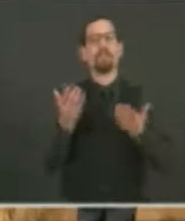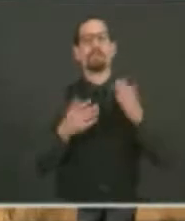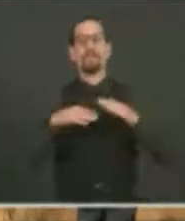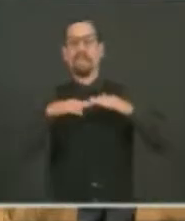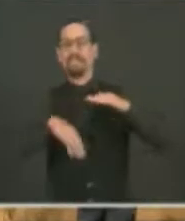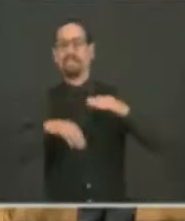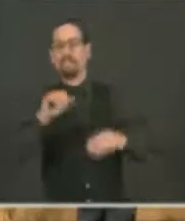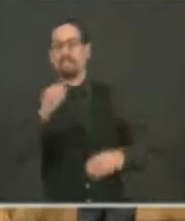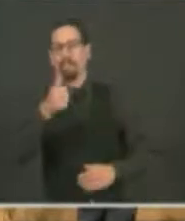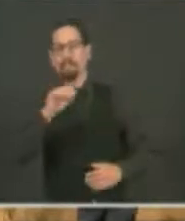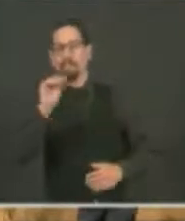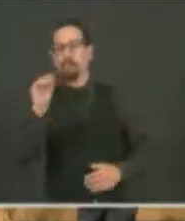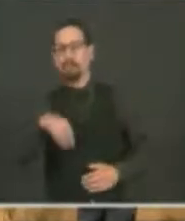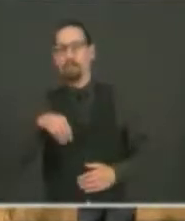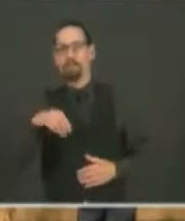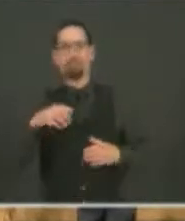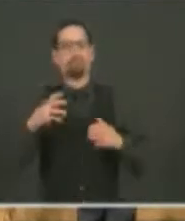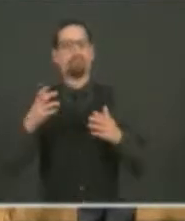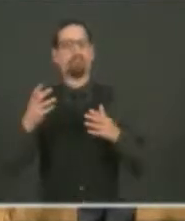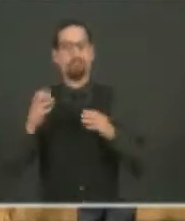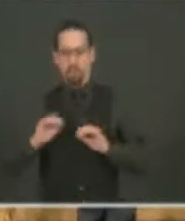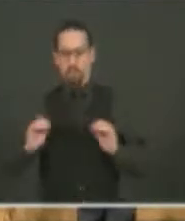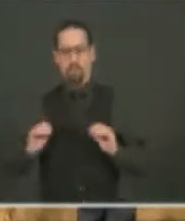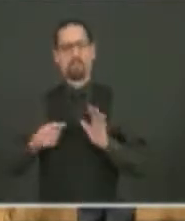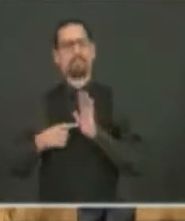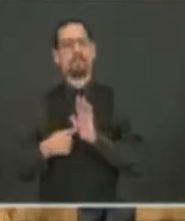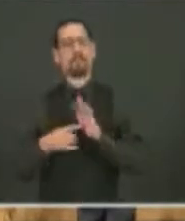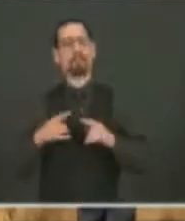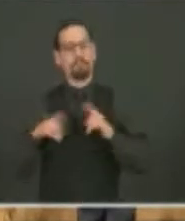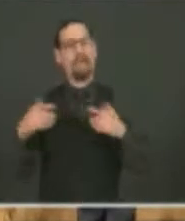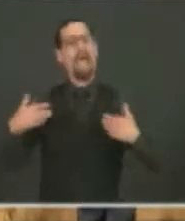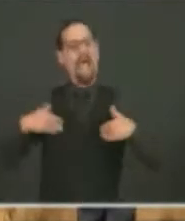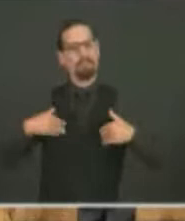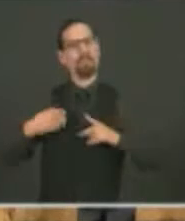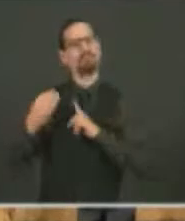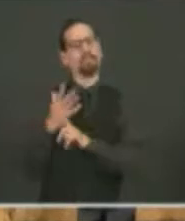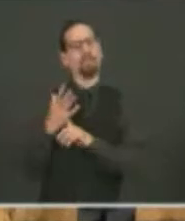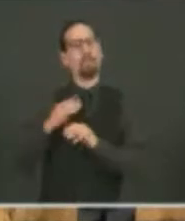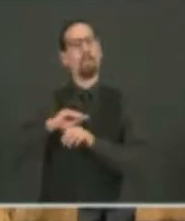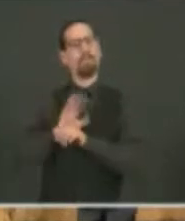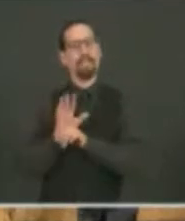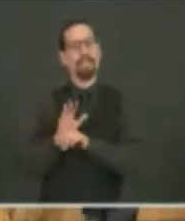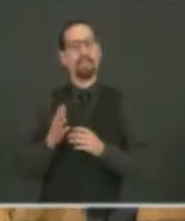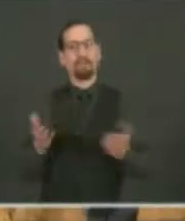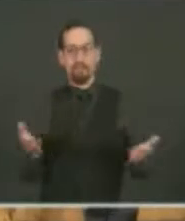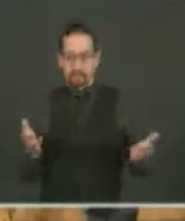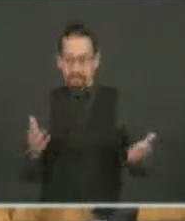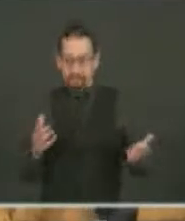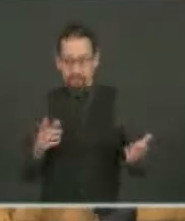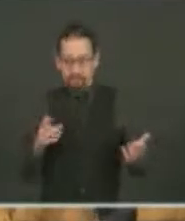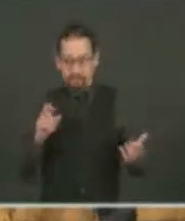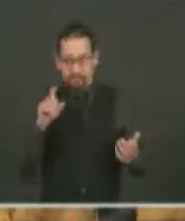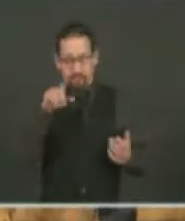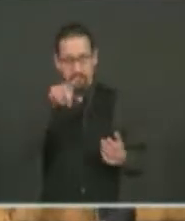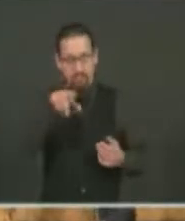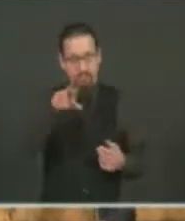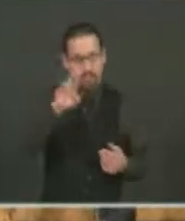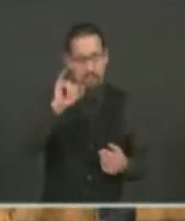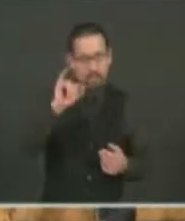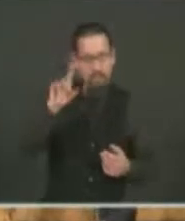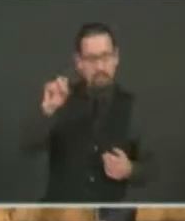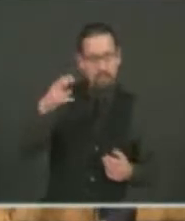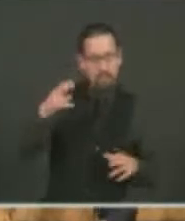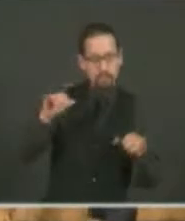70%, so they pick the number and they figure it's about 40%. Has DOH measured that? And when people have